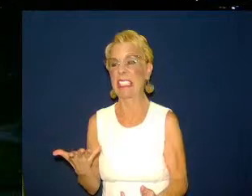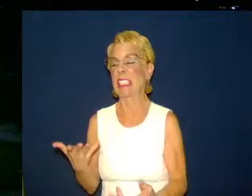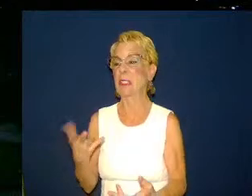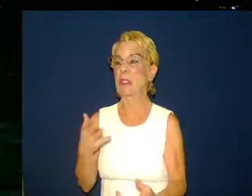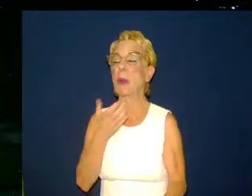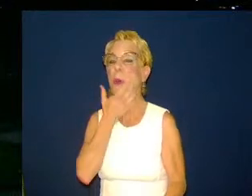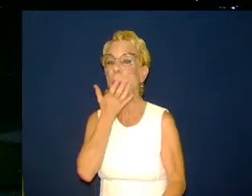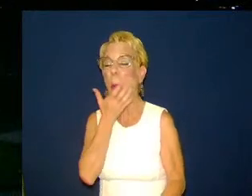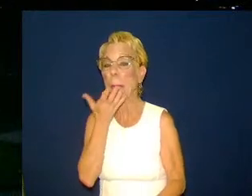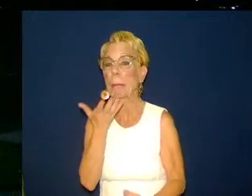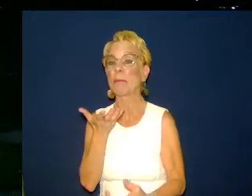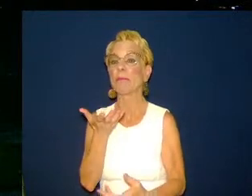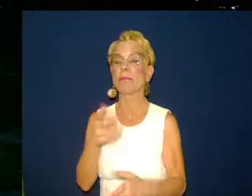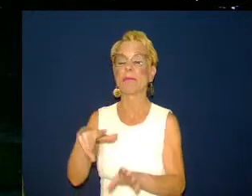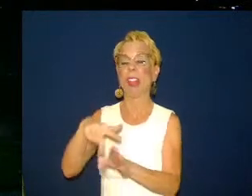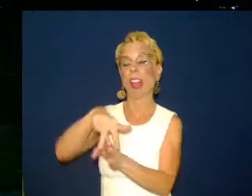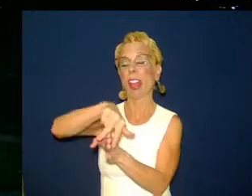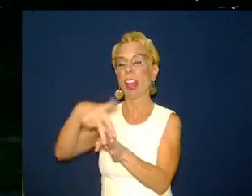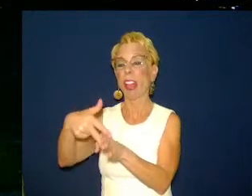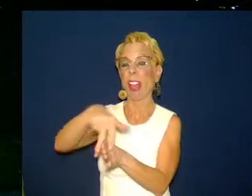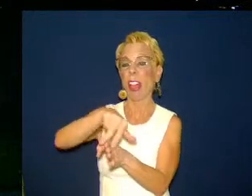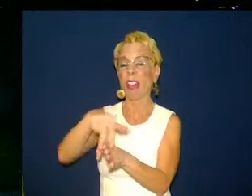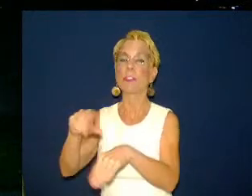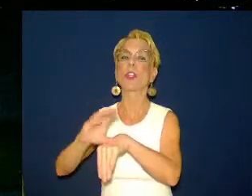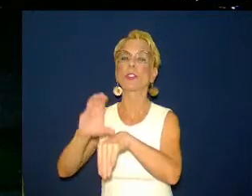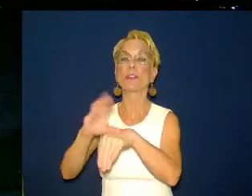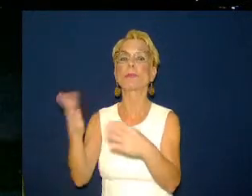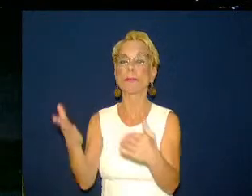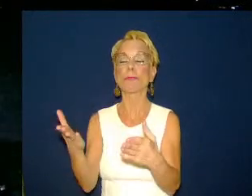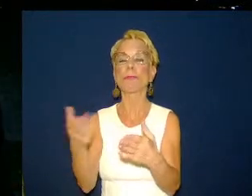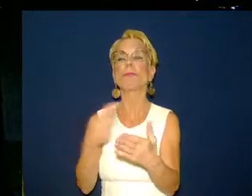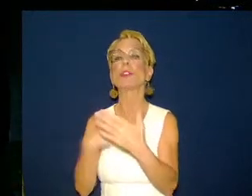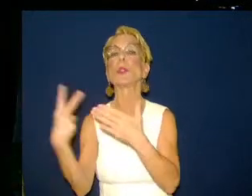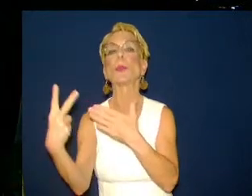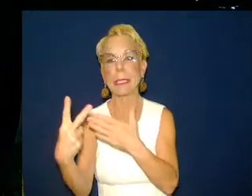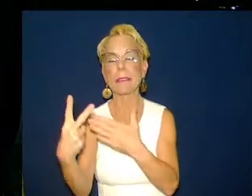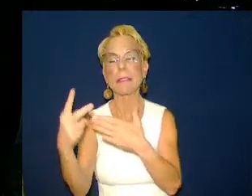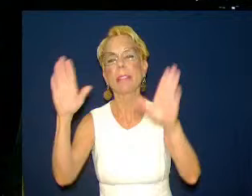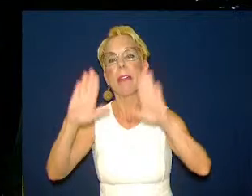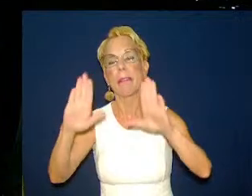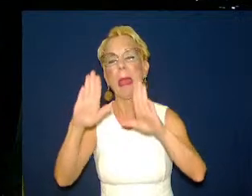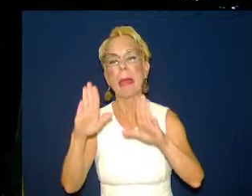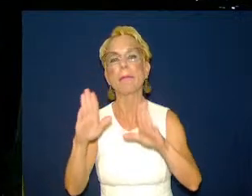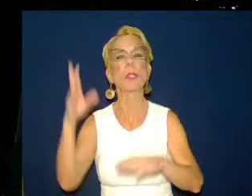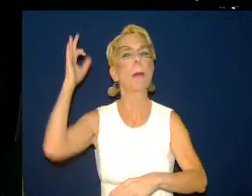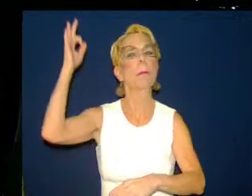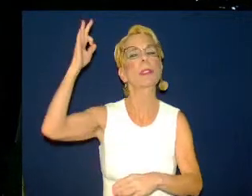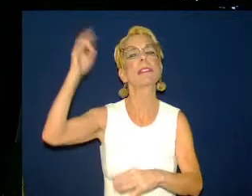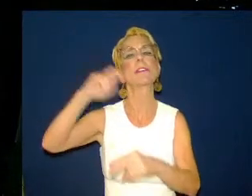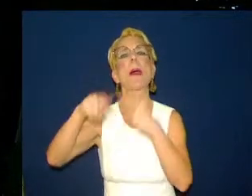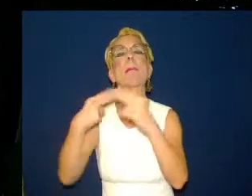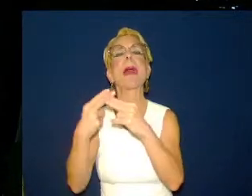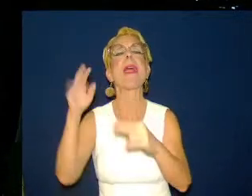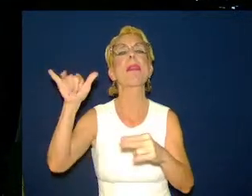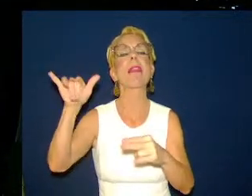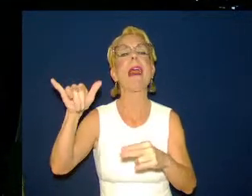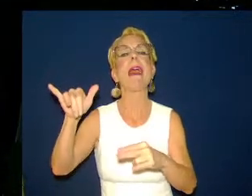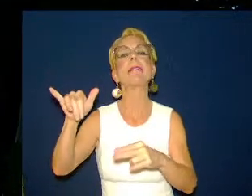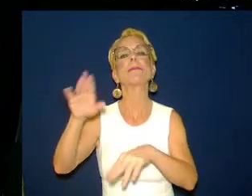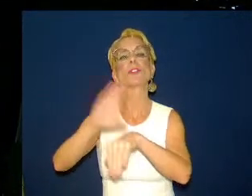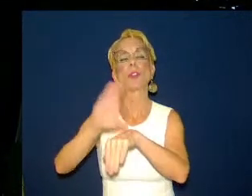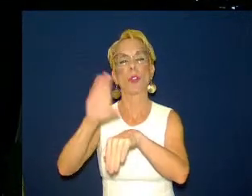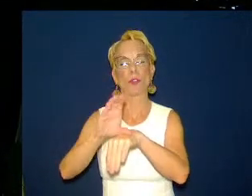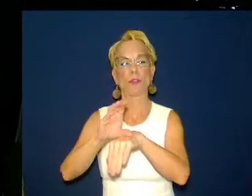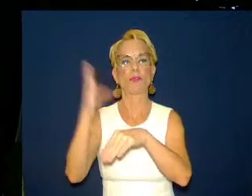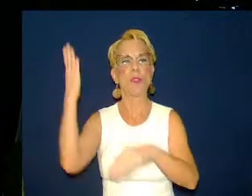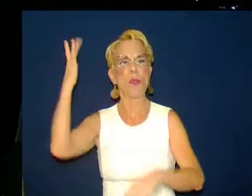Laodicea. But I want to share with you what God showed me this morning about 5:15, and I searched this when I first hit the floor to make